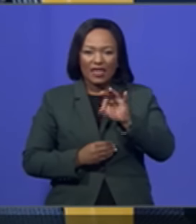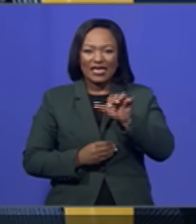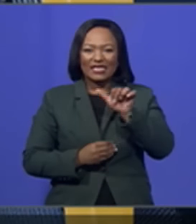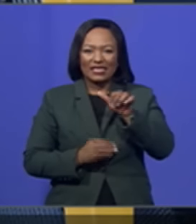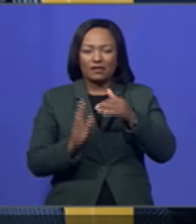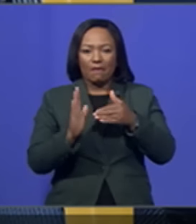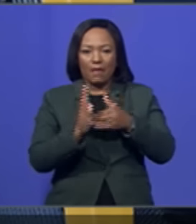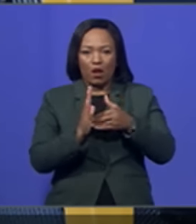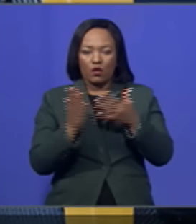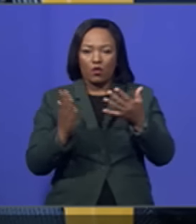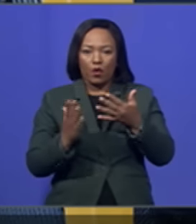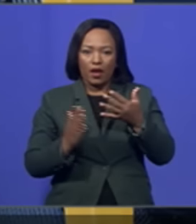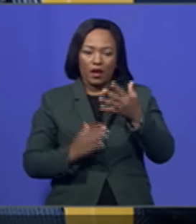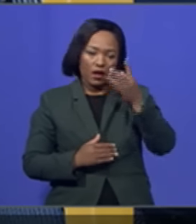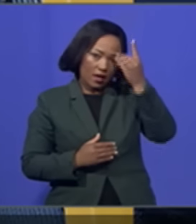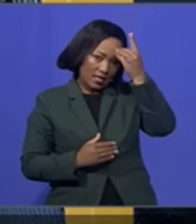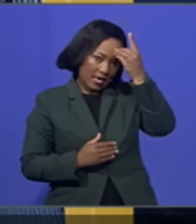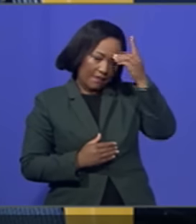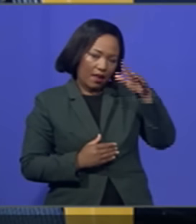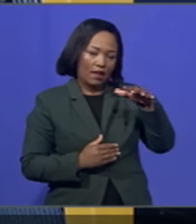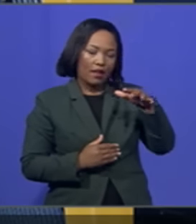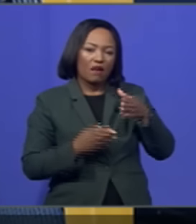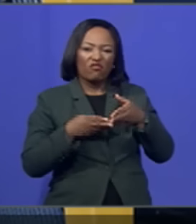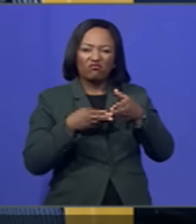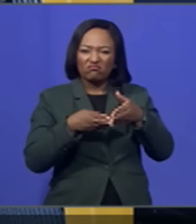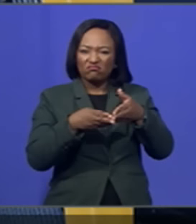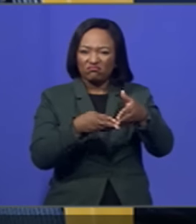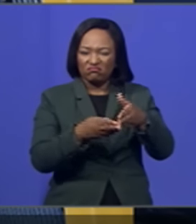tse 36 boemakepeng ba Durban.